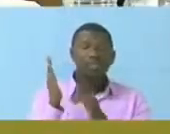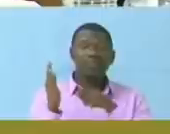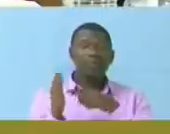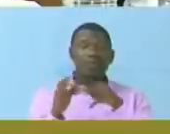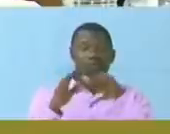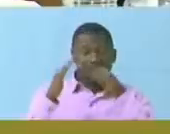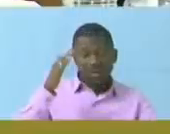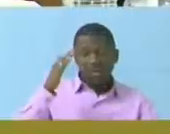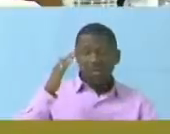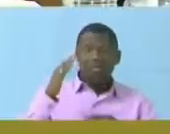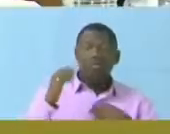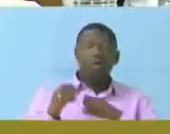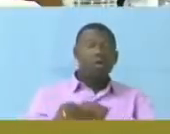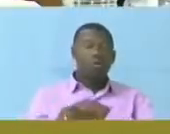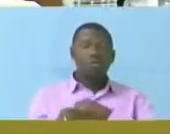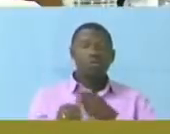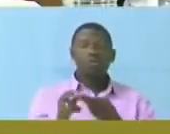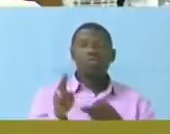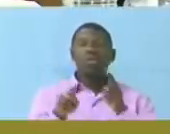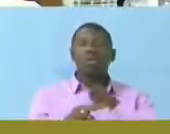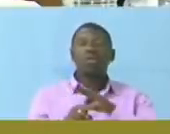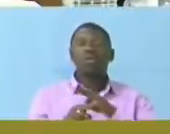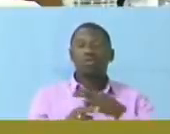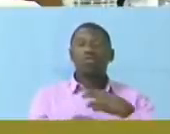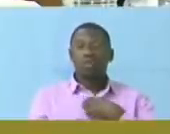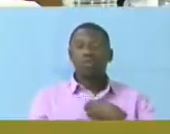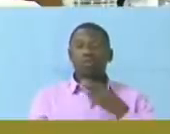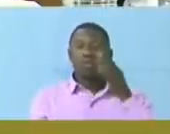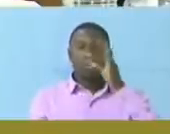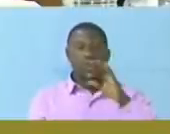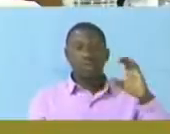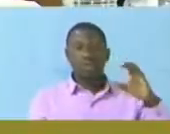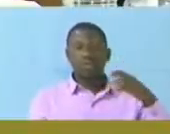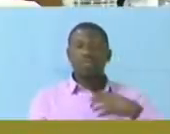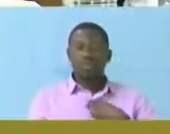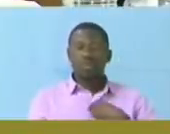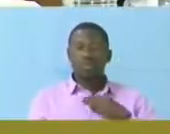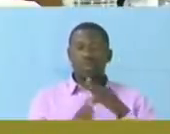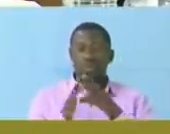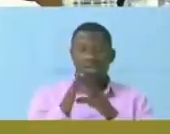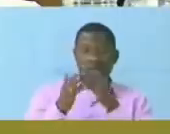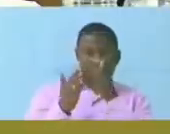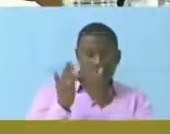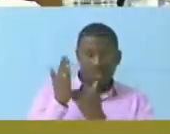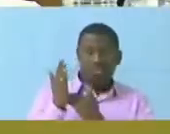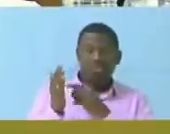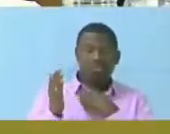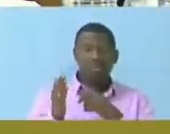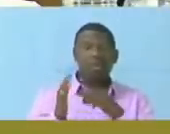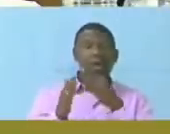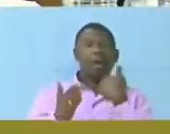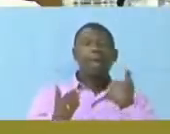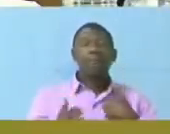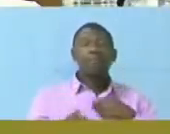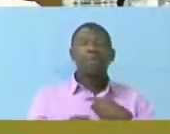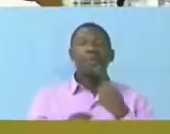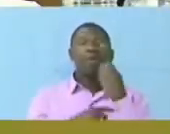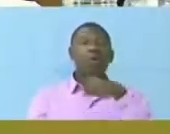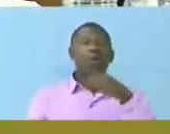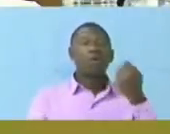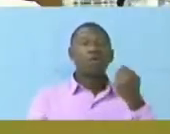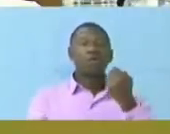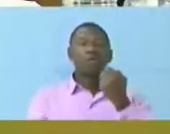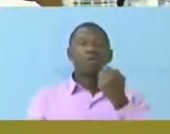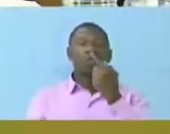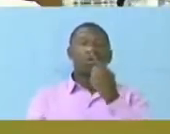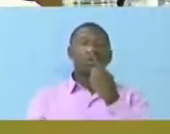Selo Gulupuru, legal counsel in Nkarok, Kaito Mnami Alonko, udo kula mumu